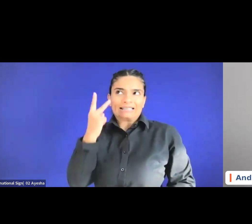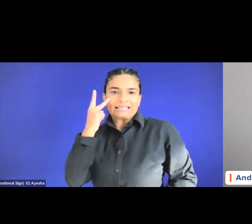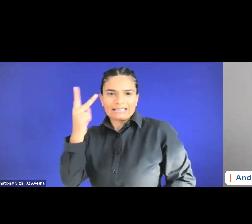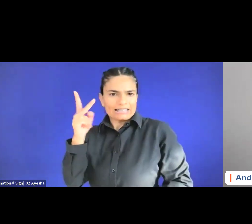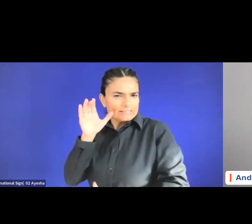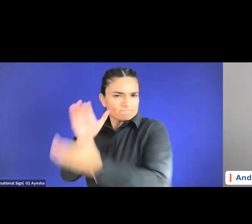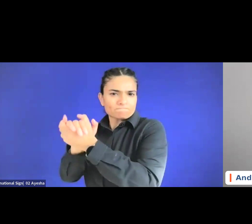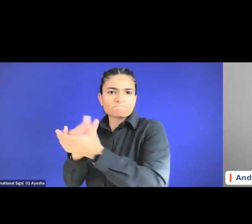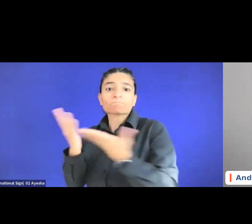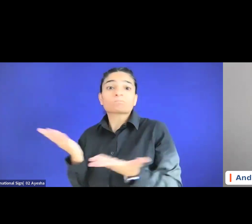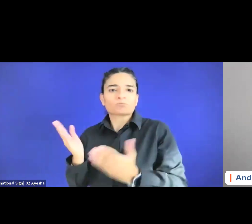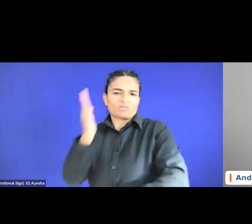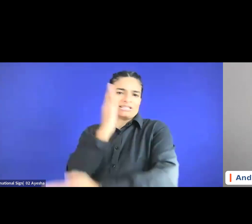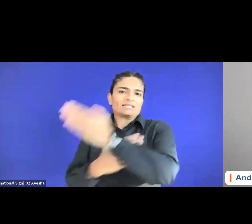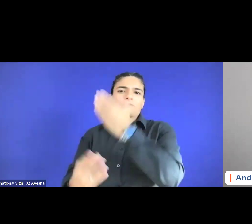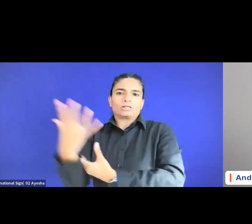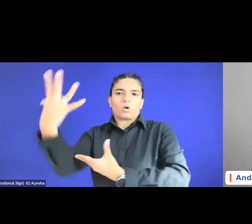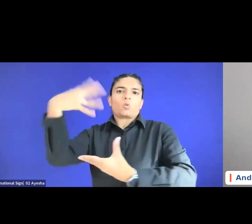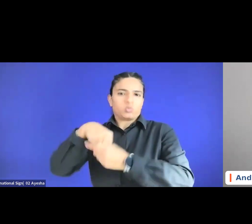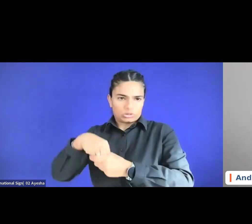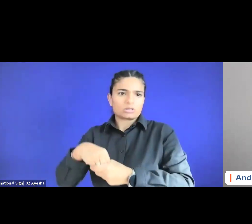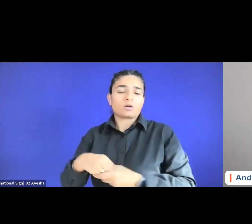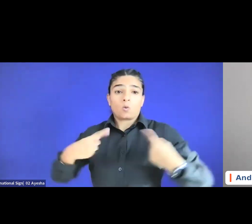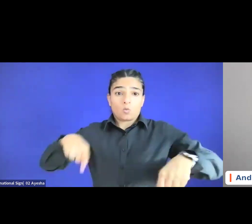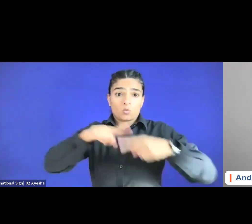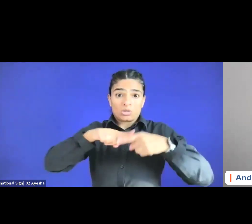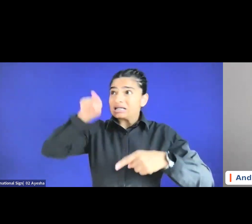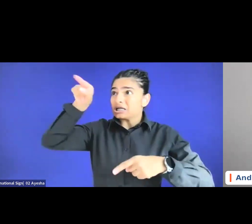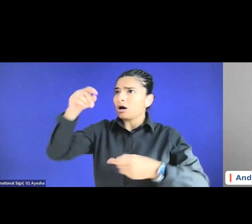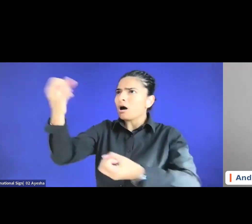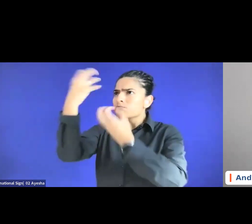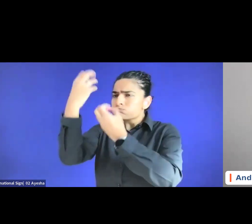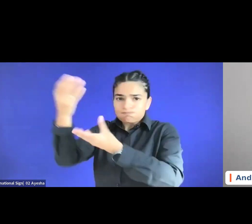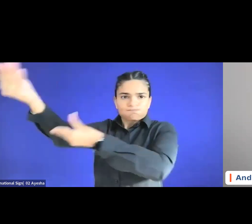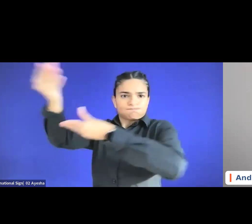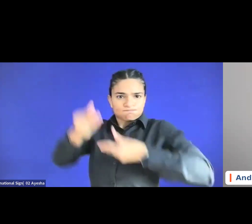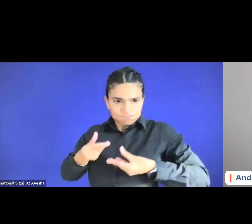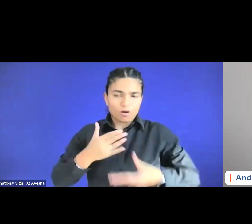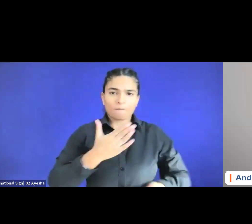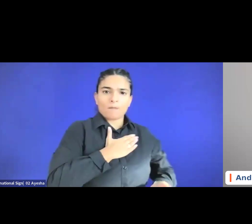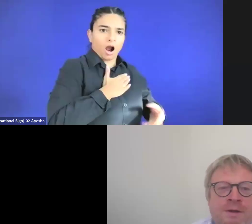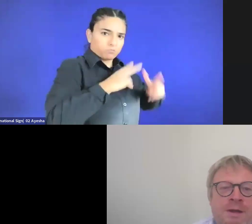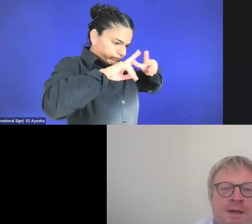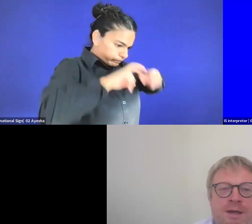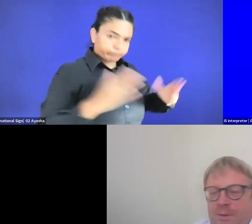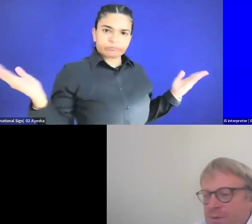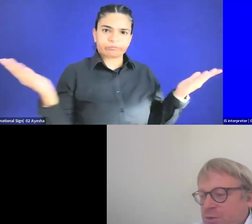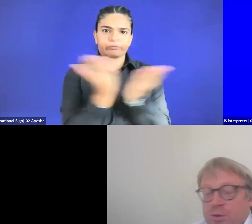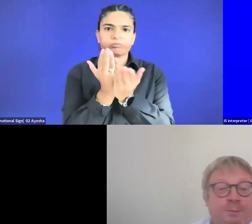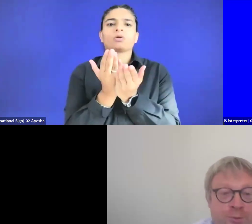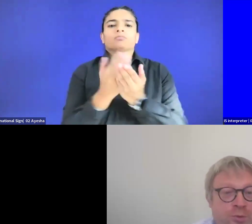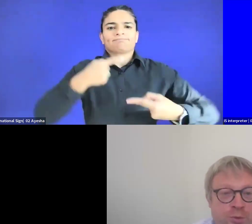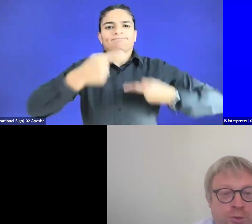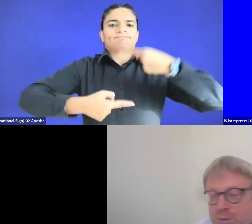study in order to render most of our project in the World Bank disability inclusive, which